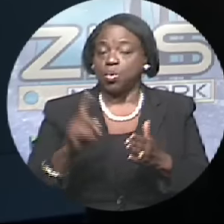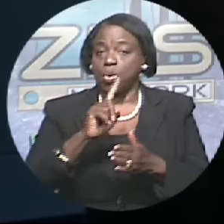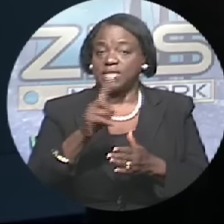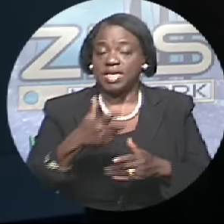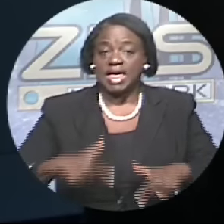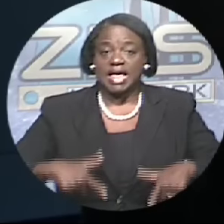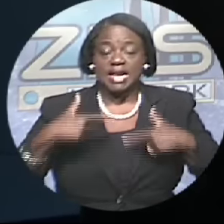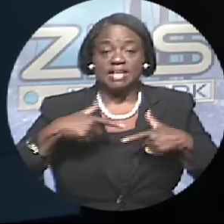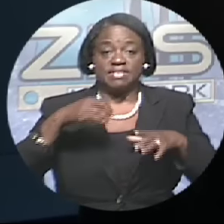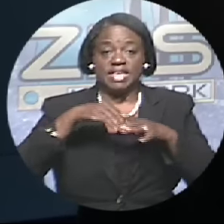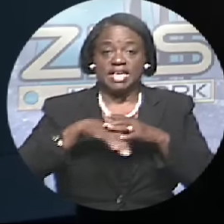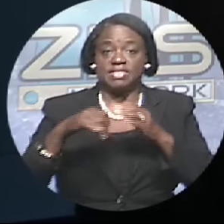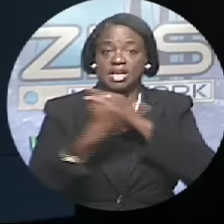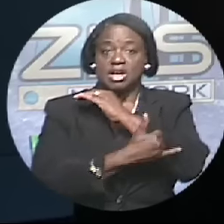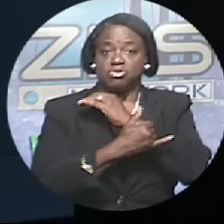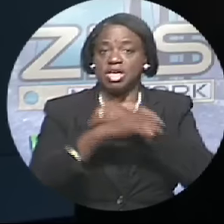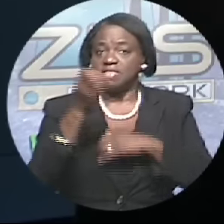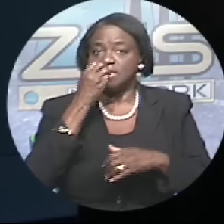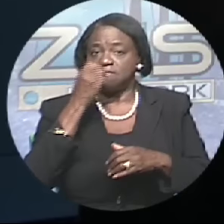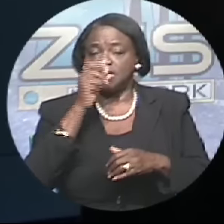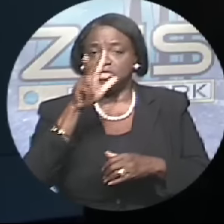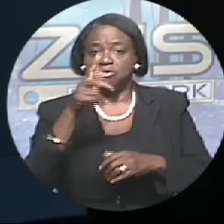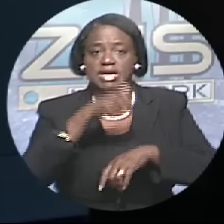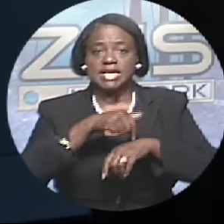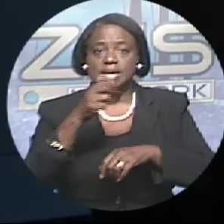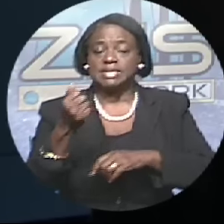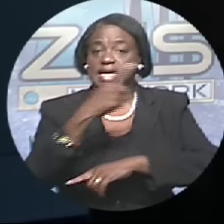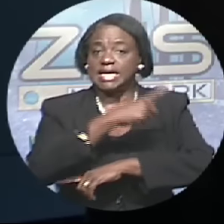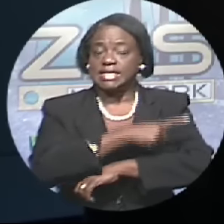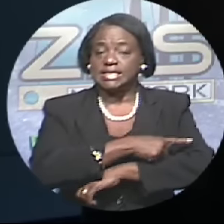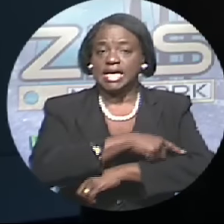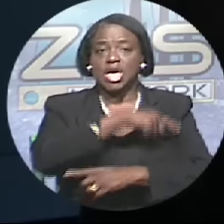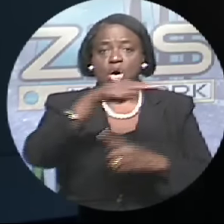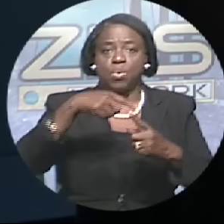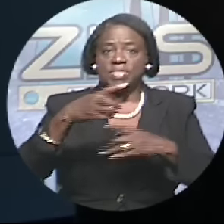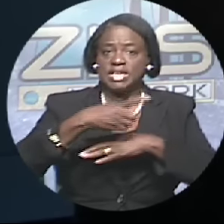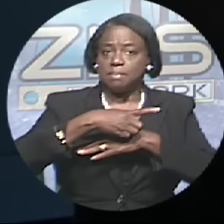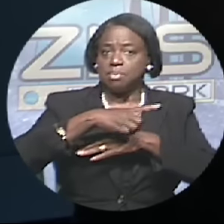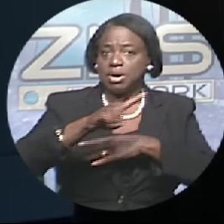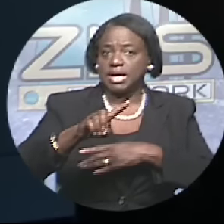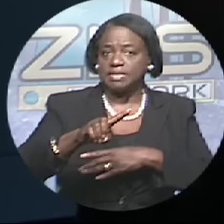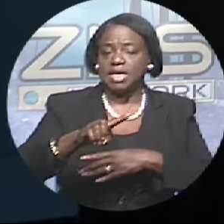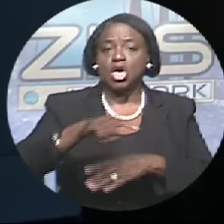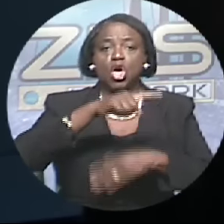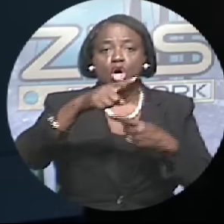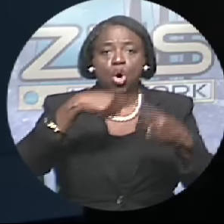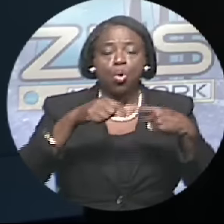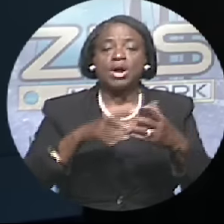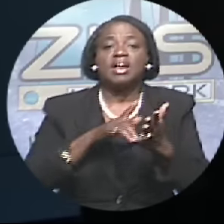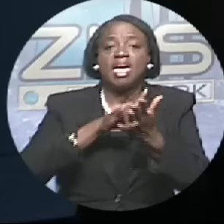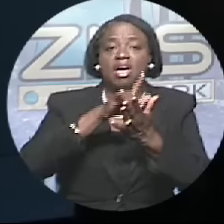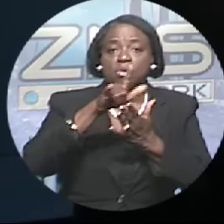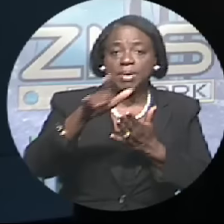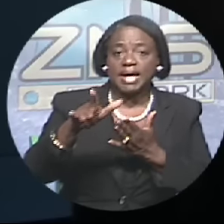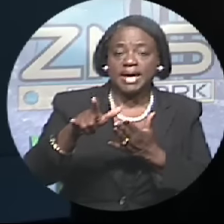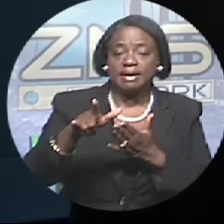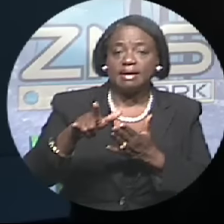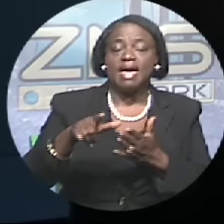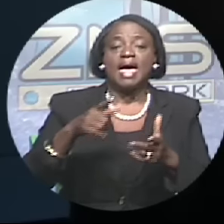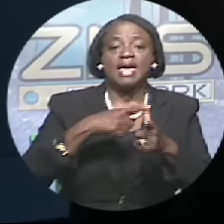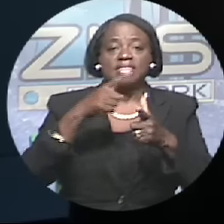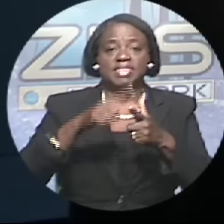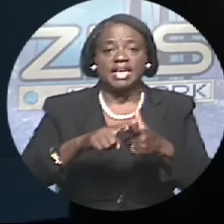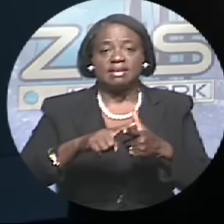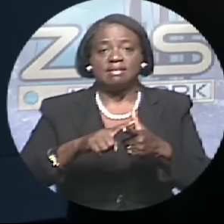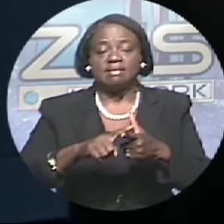3 square meals a day. When they're deported by aircraft back to where they come from, and they're given back the